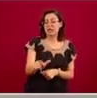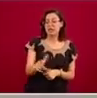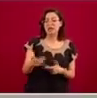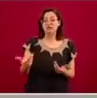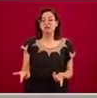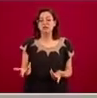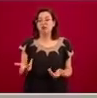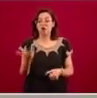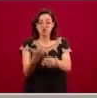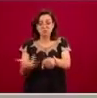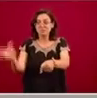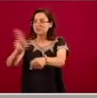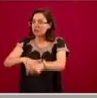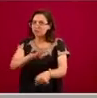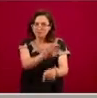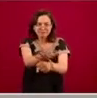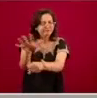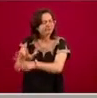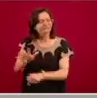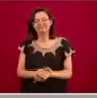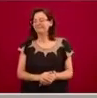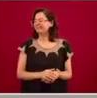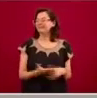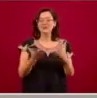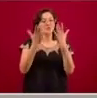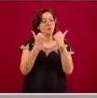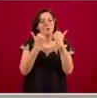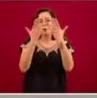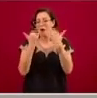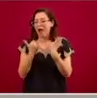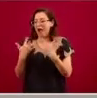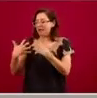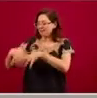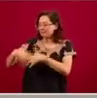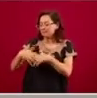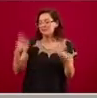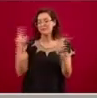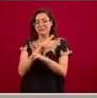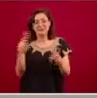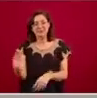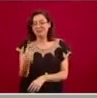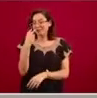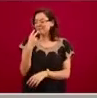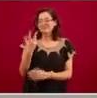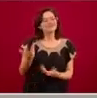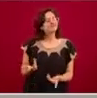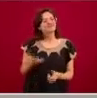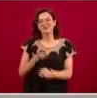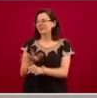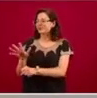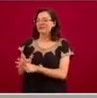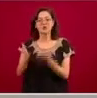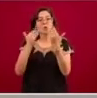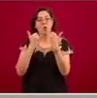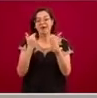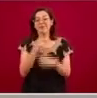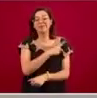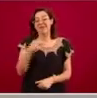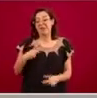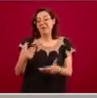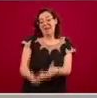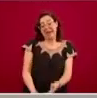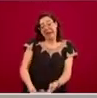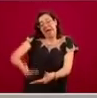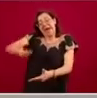what's going to happen during phase 3, because this epidemic is not dealt